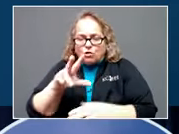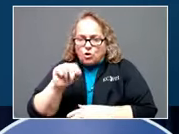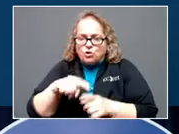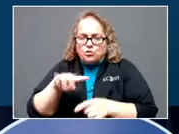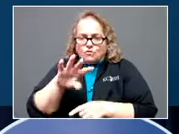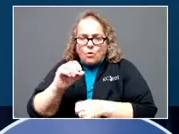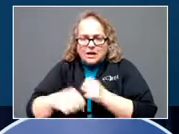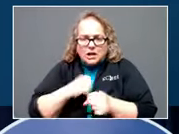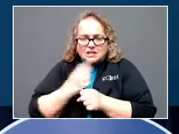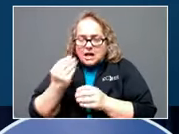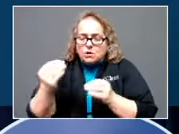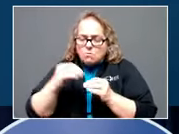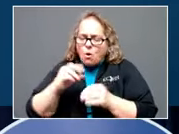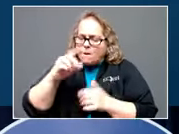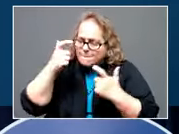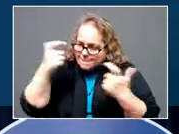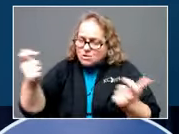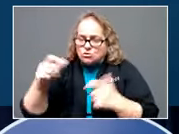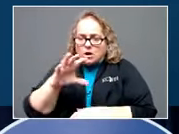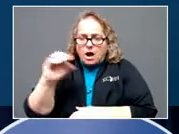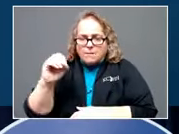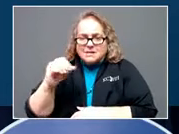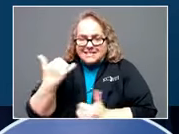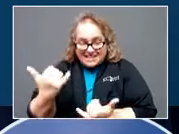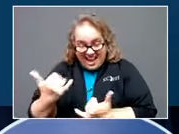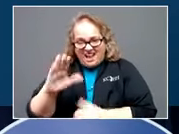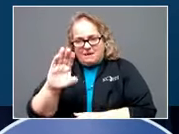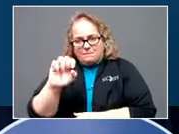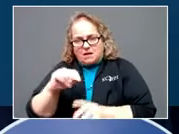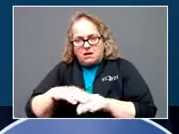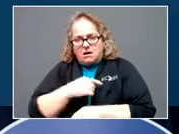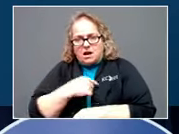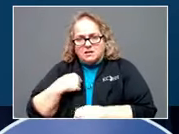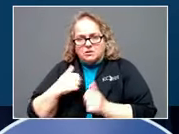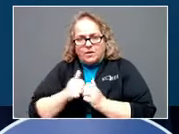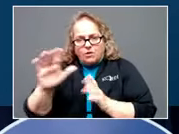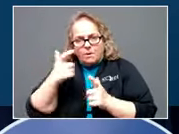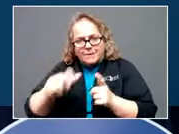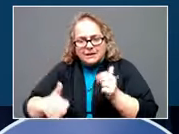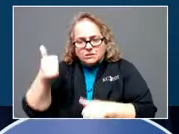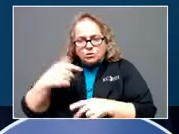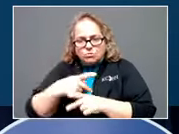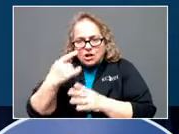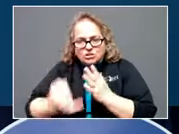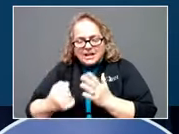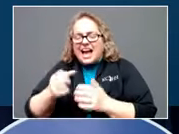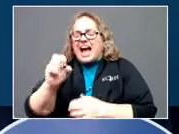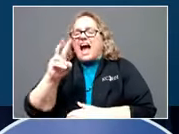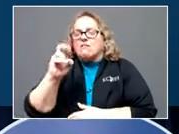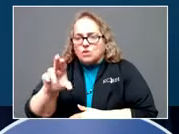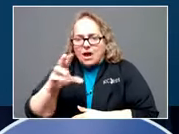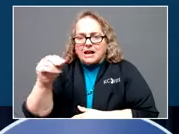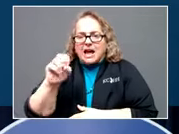major companies are betting on us with their biggest projects ever than ever before. Just think about it. We are